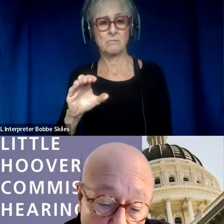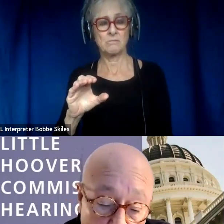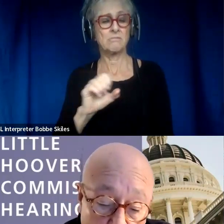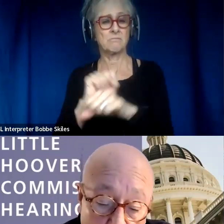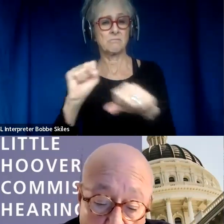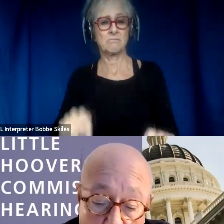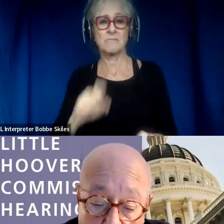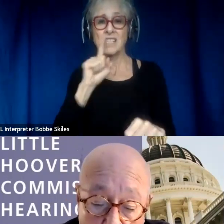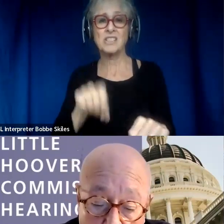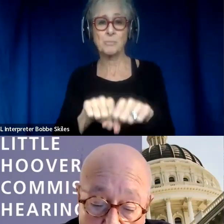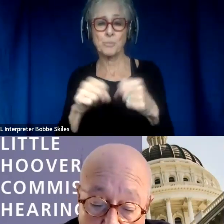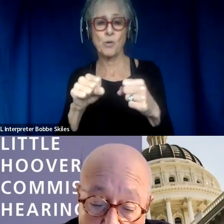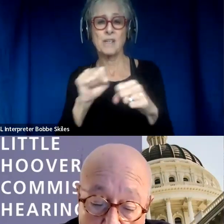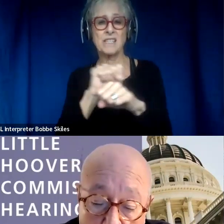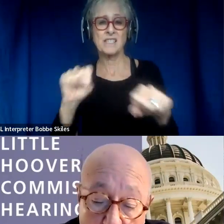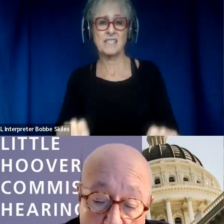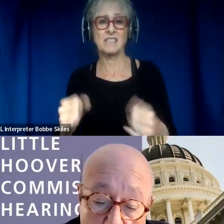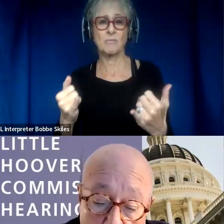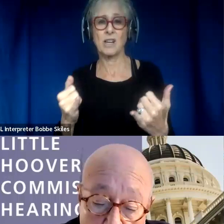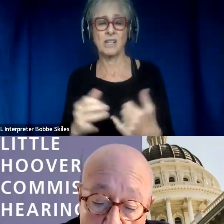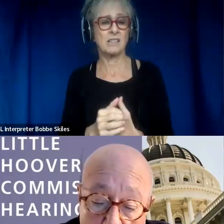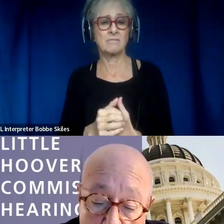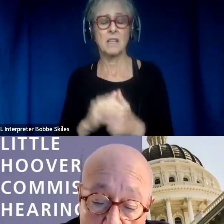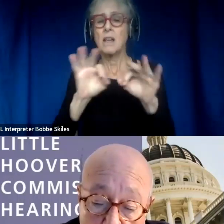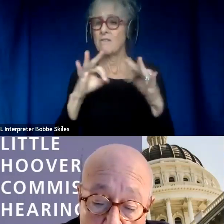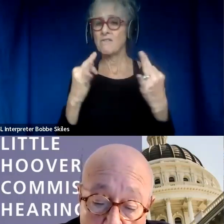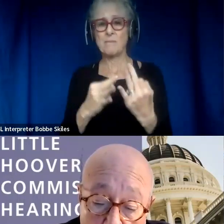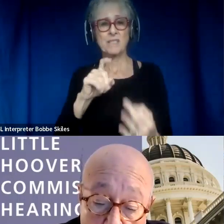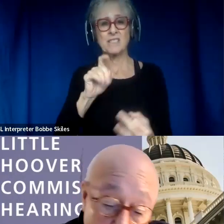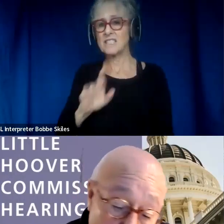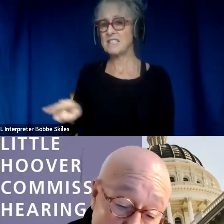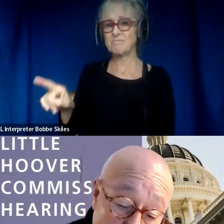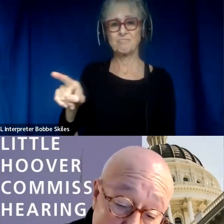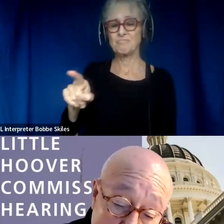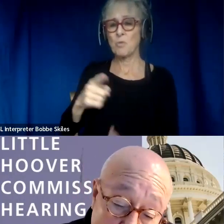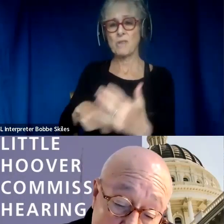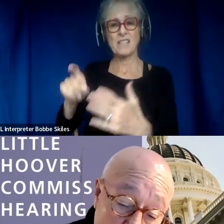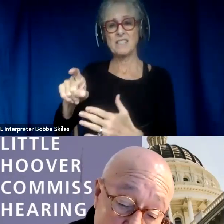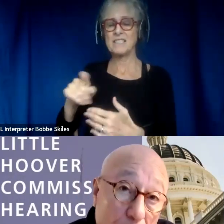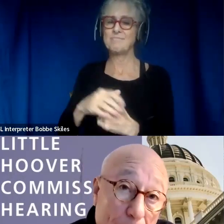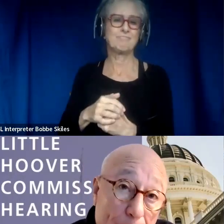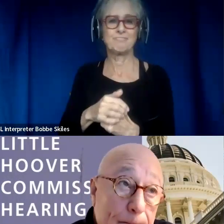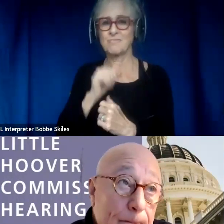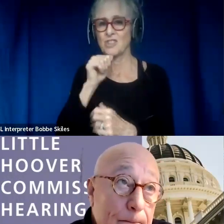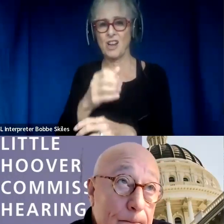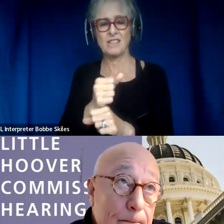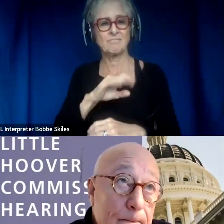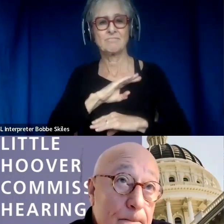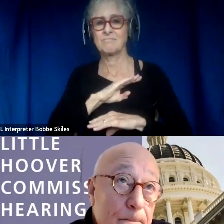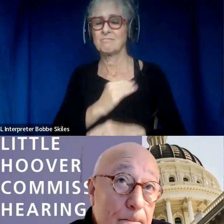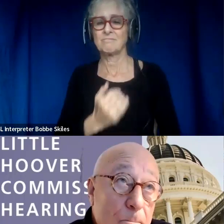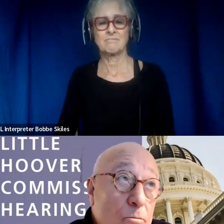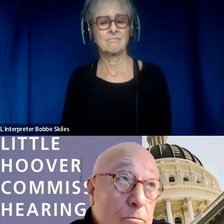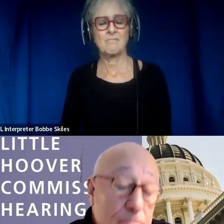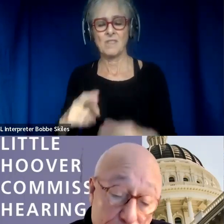system is a broken system right now. Families' needs are not being met at all. Regional